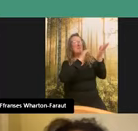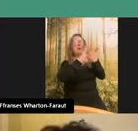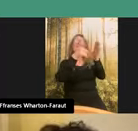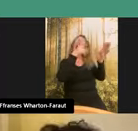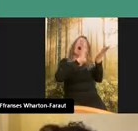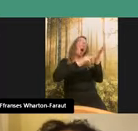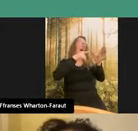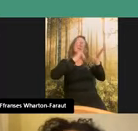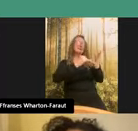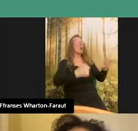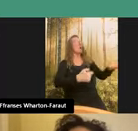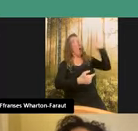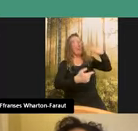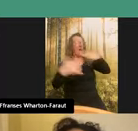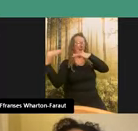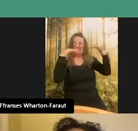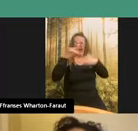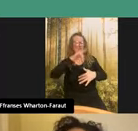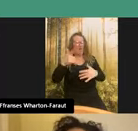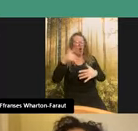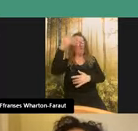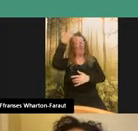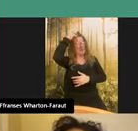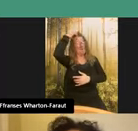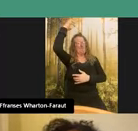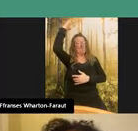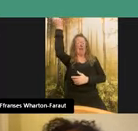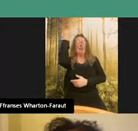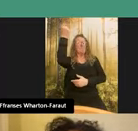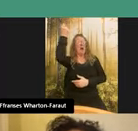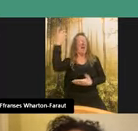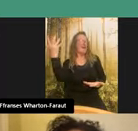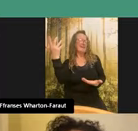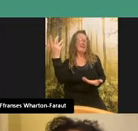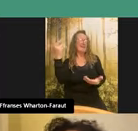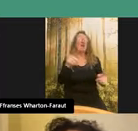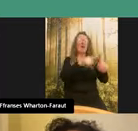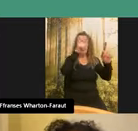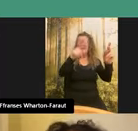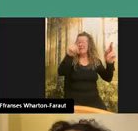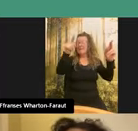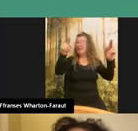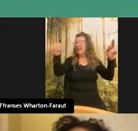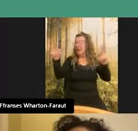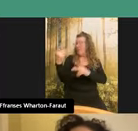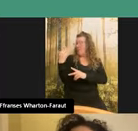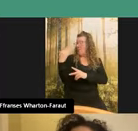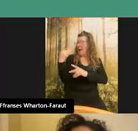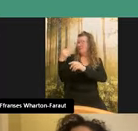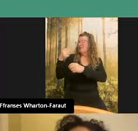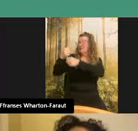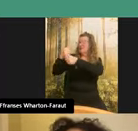fight, enlist today, come and fight for empire, to contemporary campaigns, which particularly